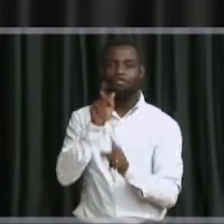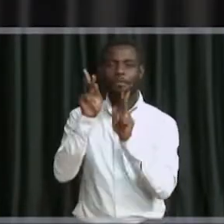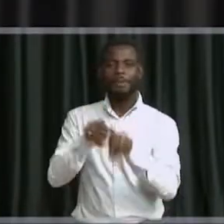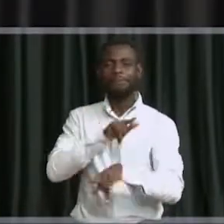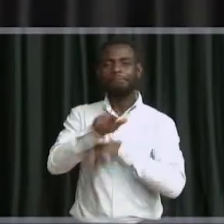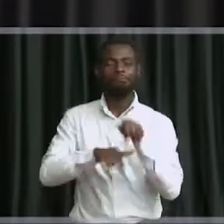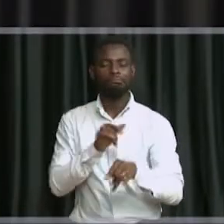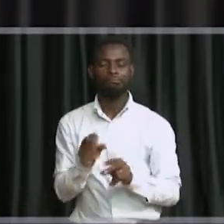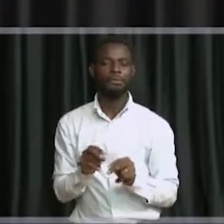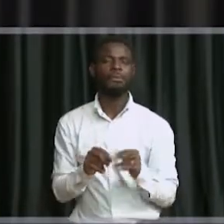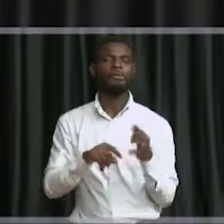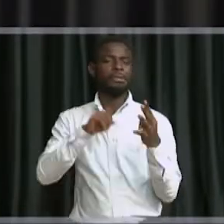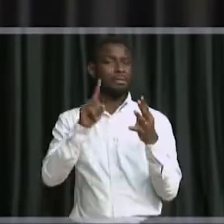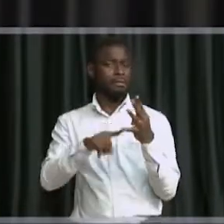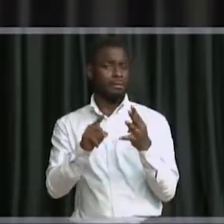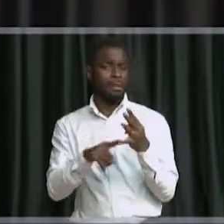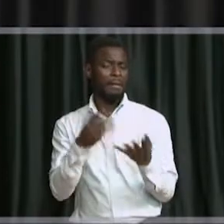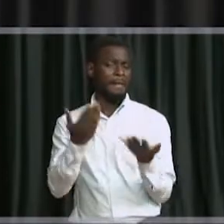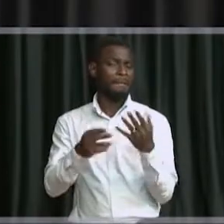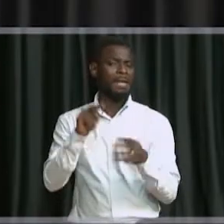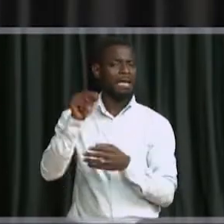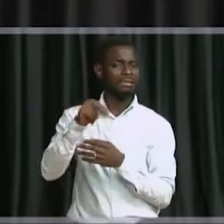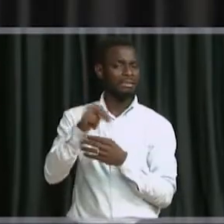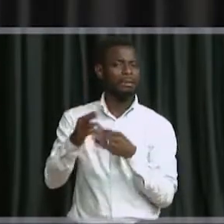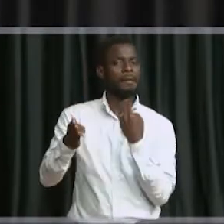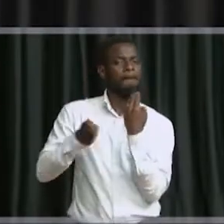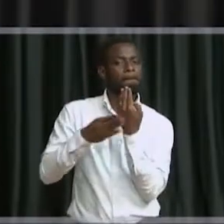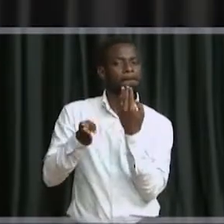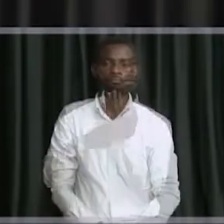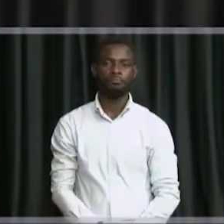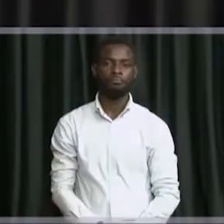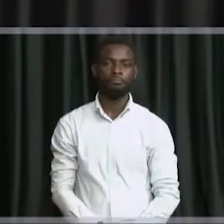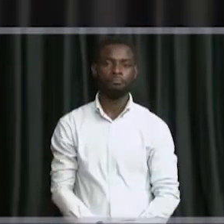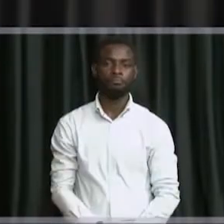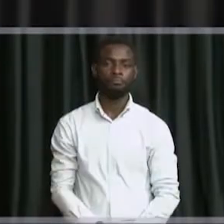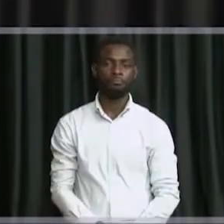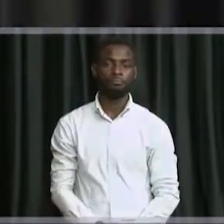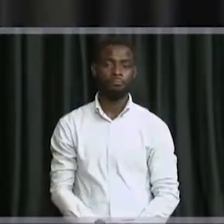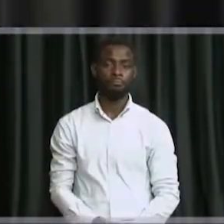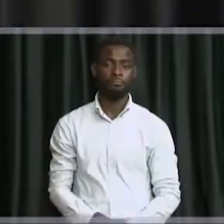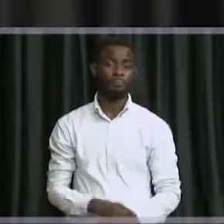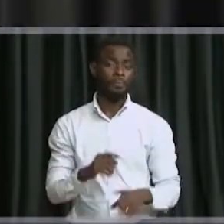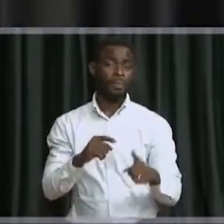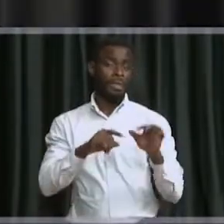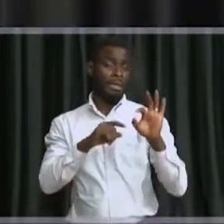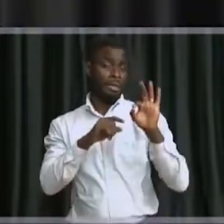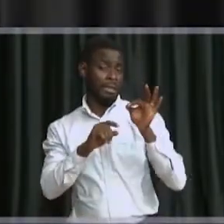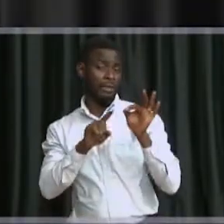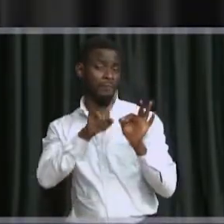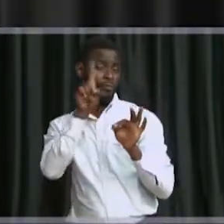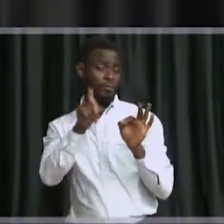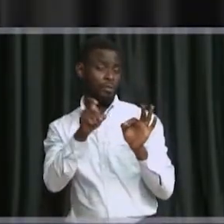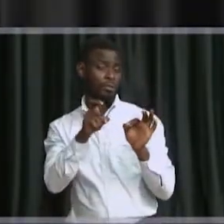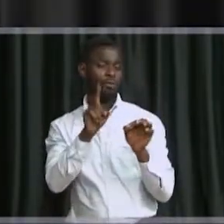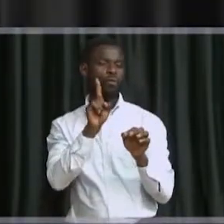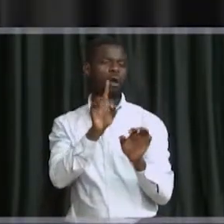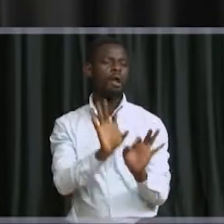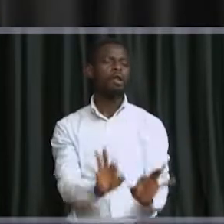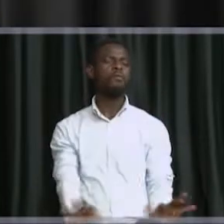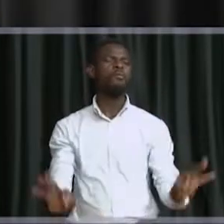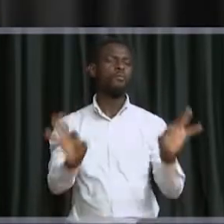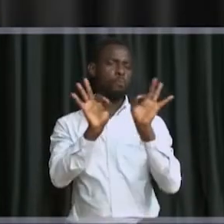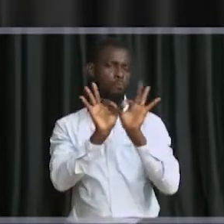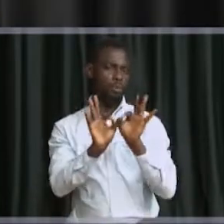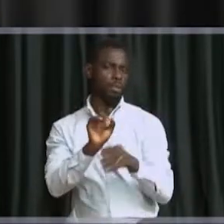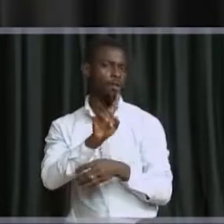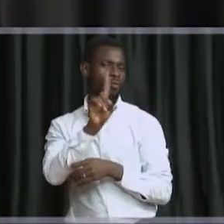yiwami hiyan banki viyan amba buwame e wuse kasemun direto su enkwono ea asimbise hiyanpa yi